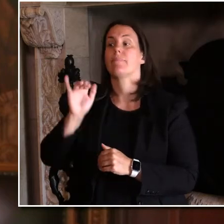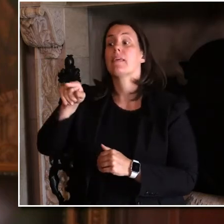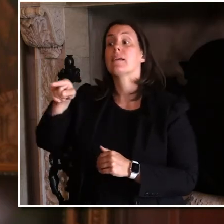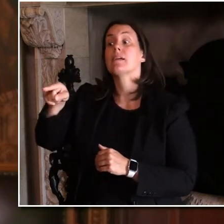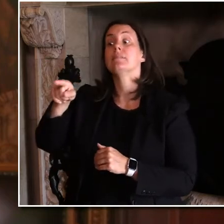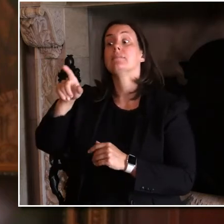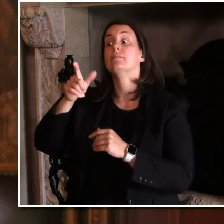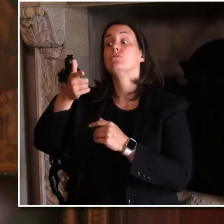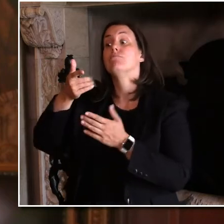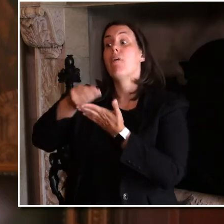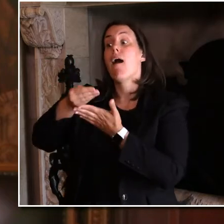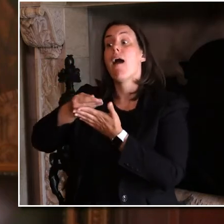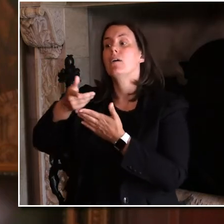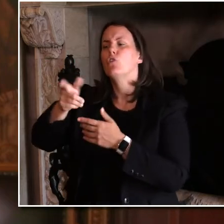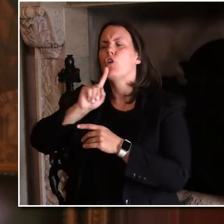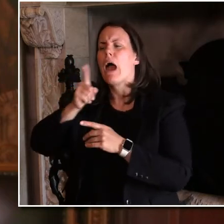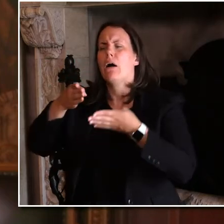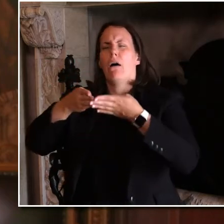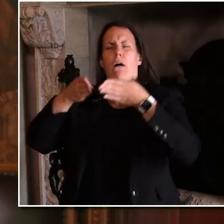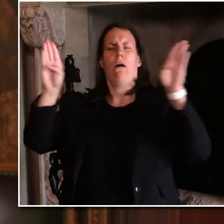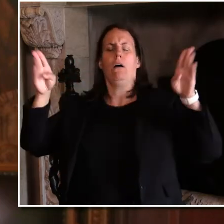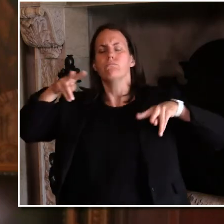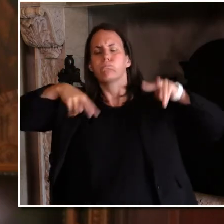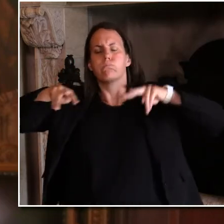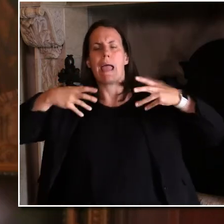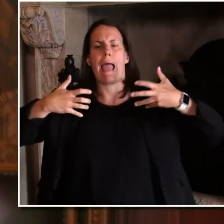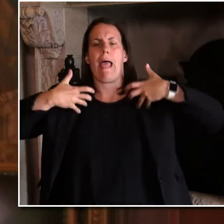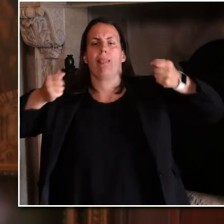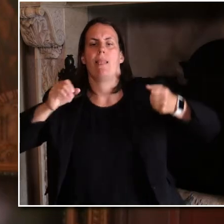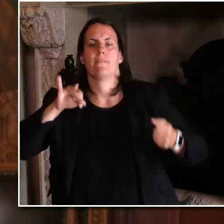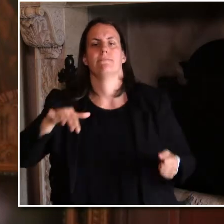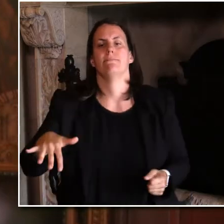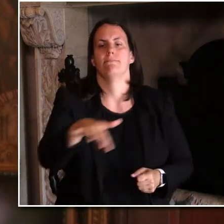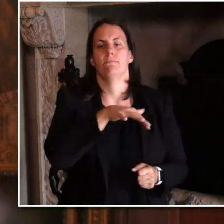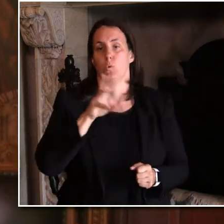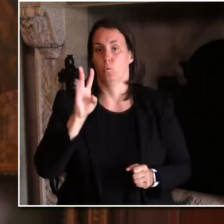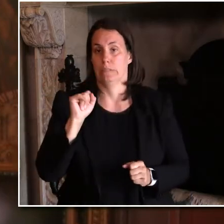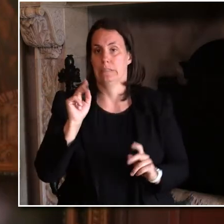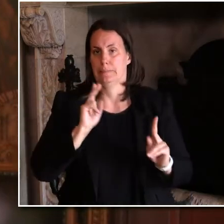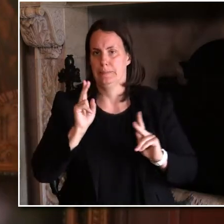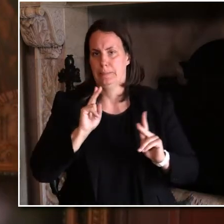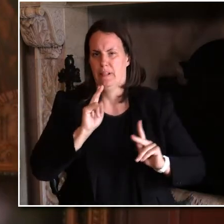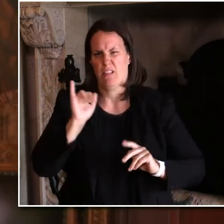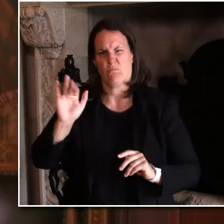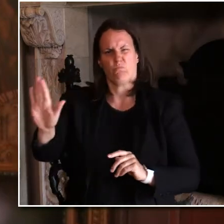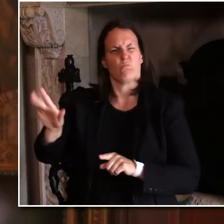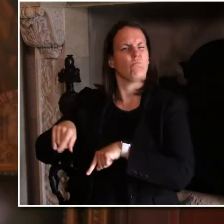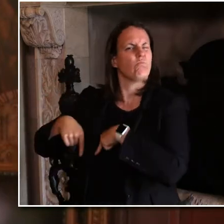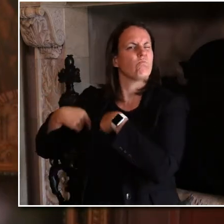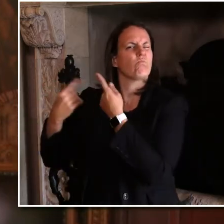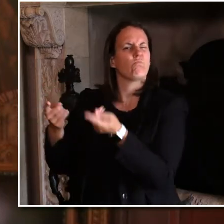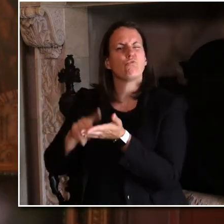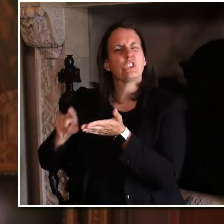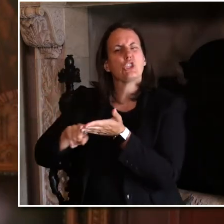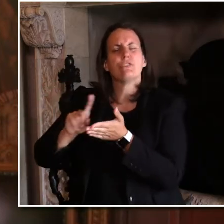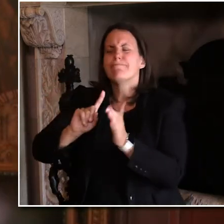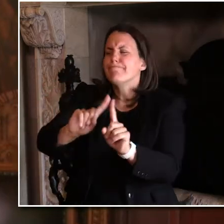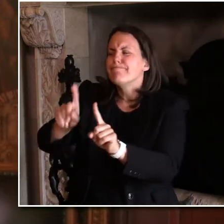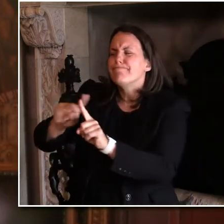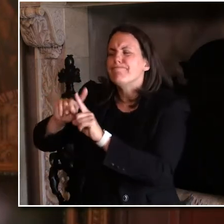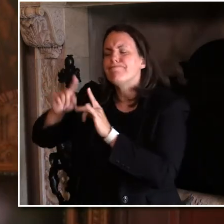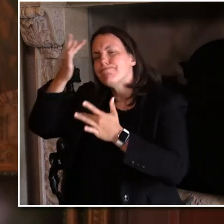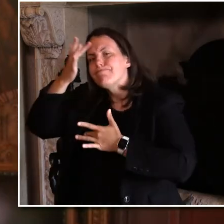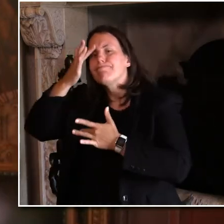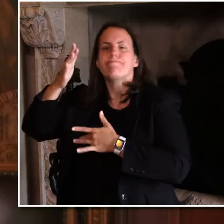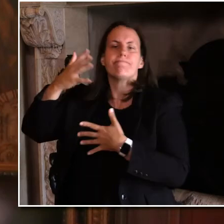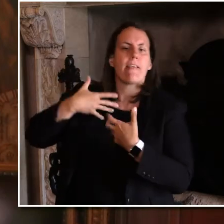think, up to 4 different rounds of data collection in these counties. I can't list the specific ones, but they're available on the show website, and we